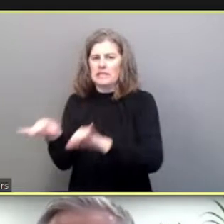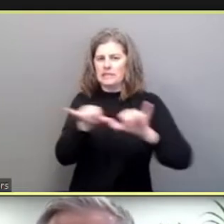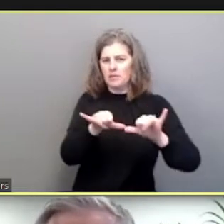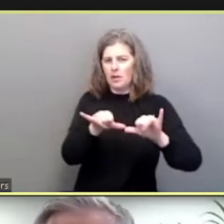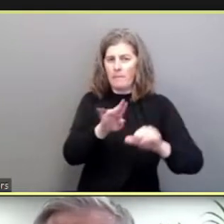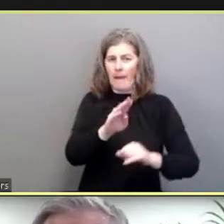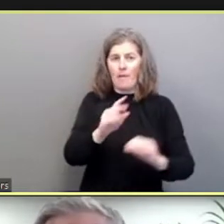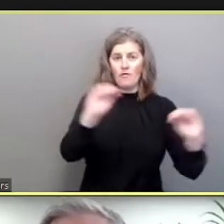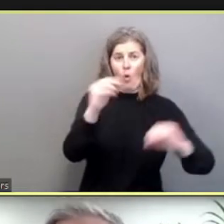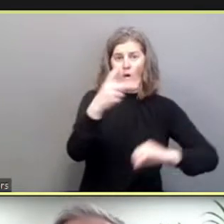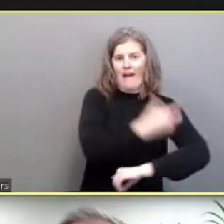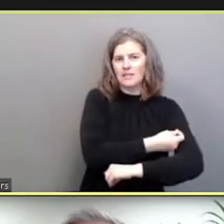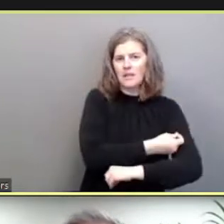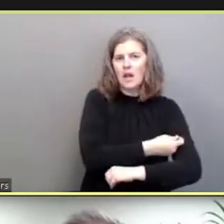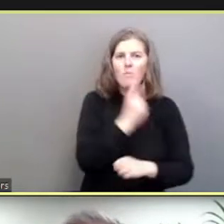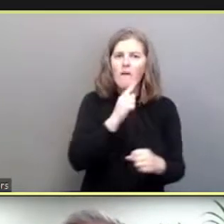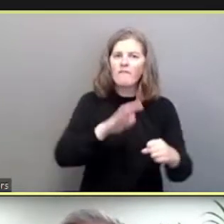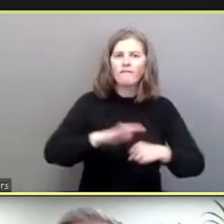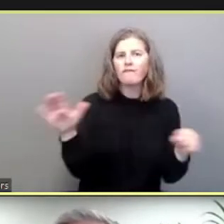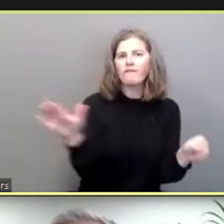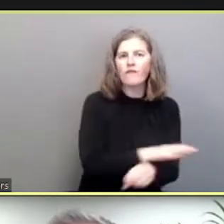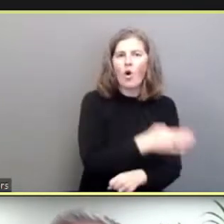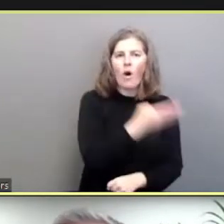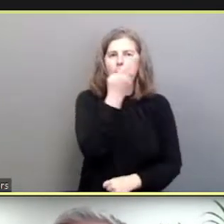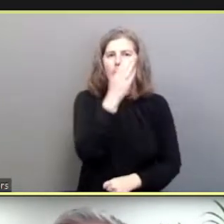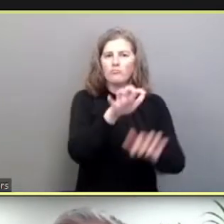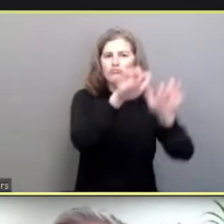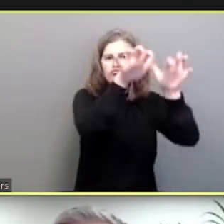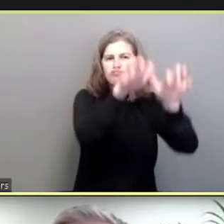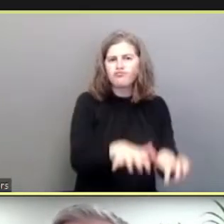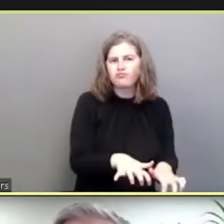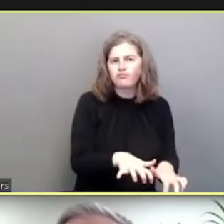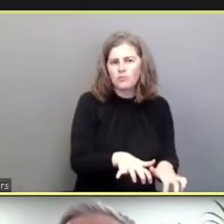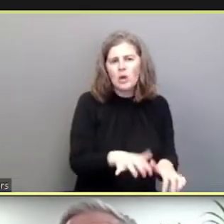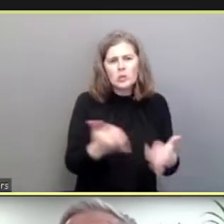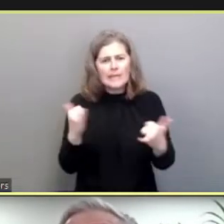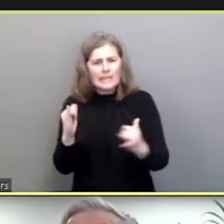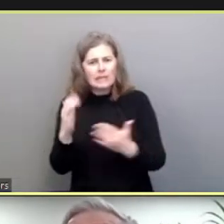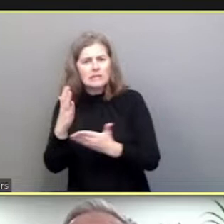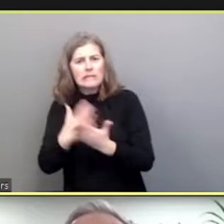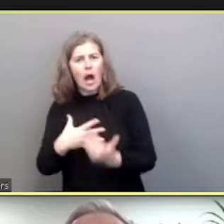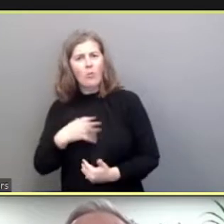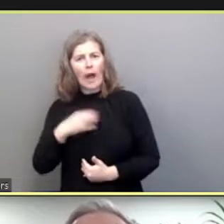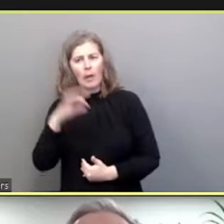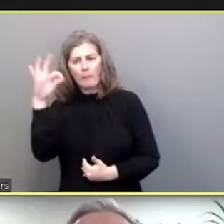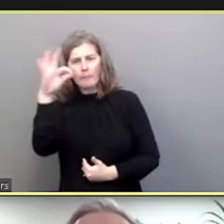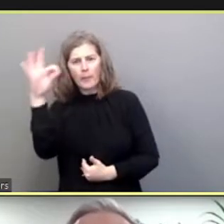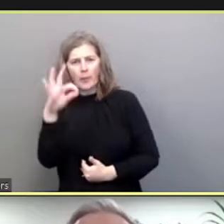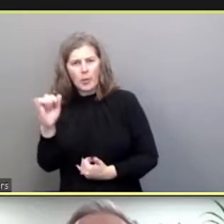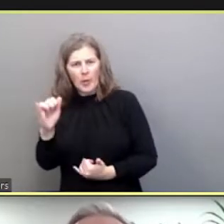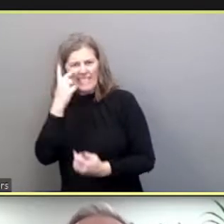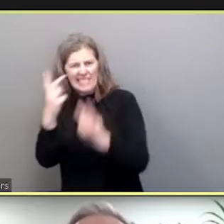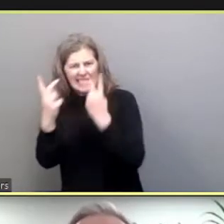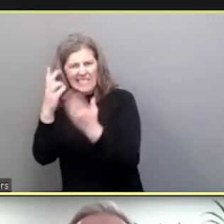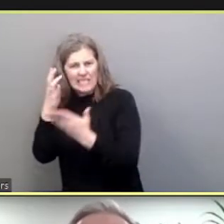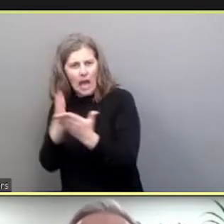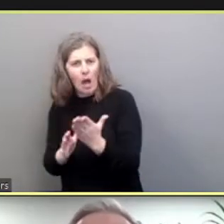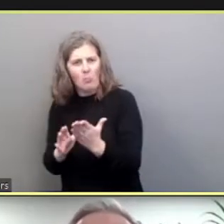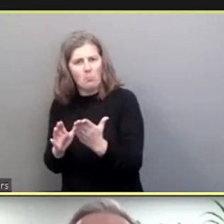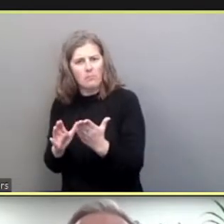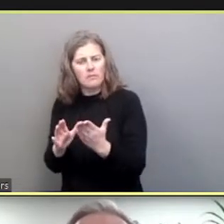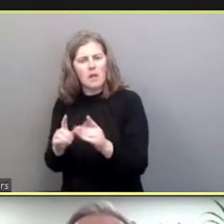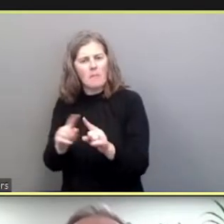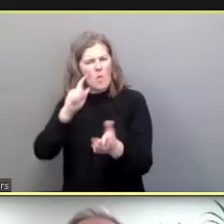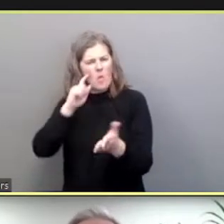people, it would just be a giant solid blue triangle. So we still have some individual dots here, but you can see that something else